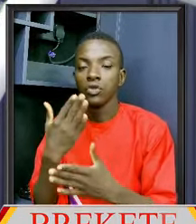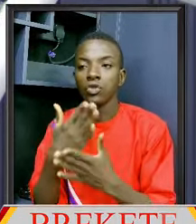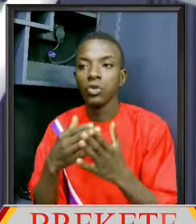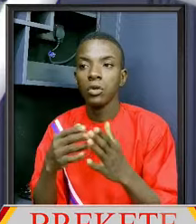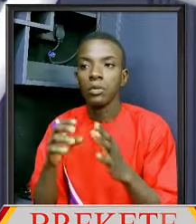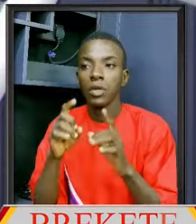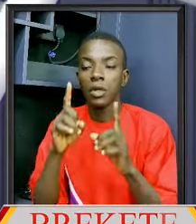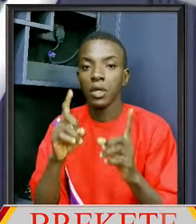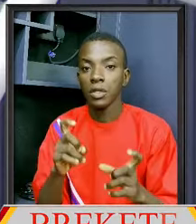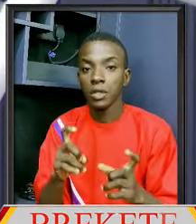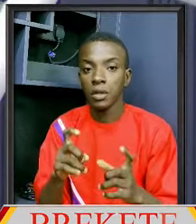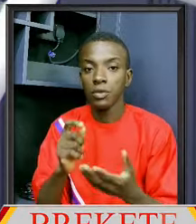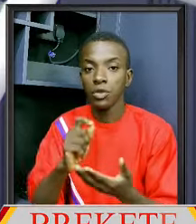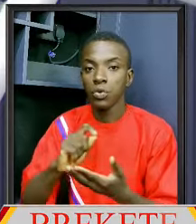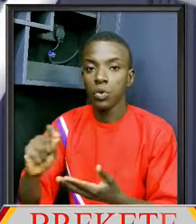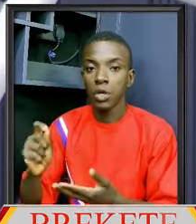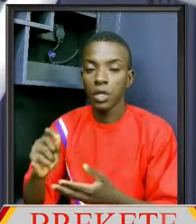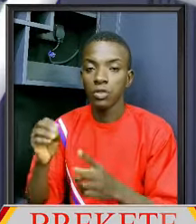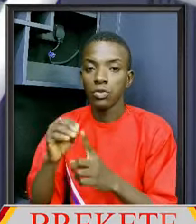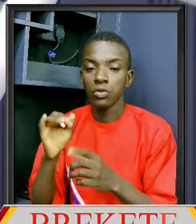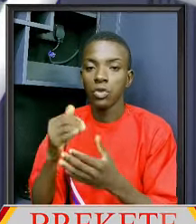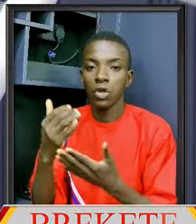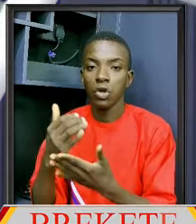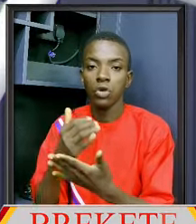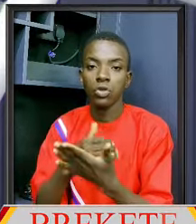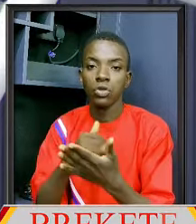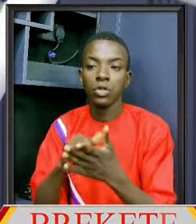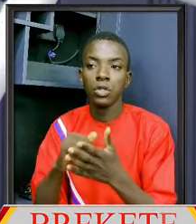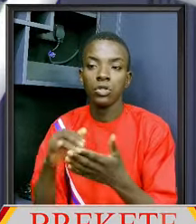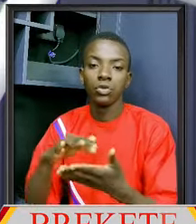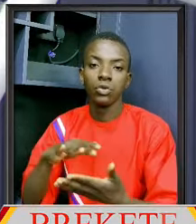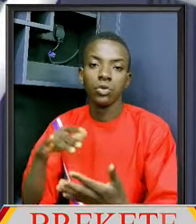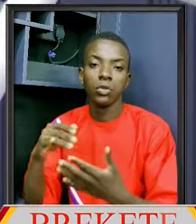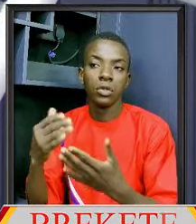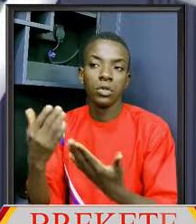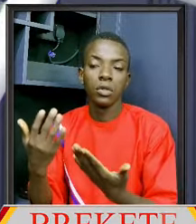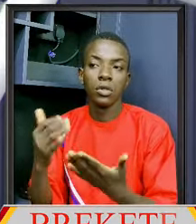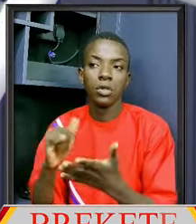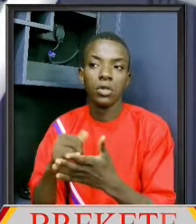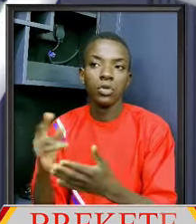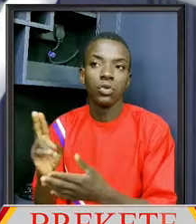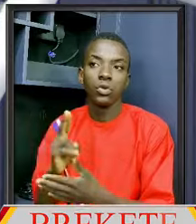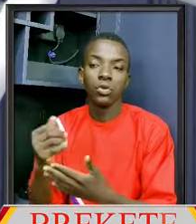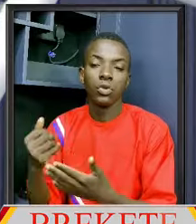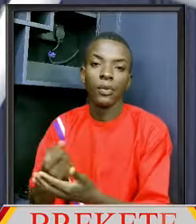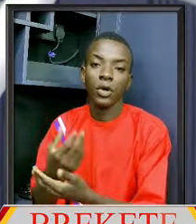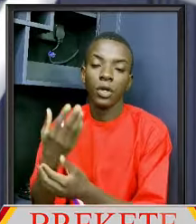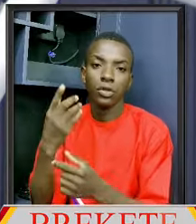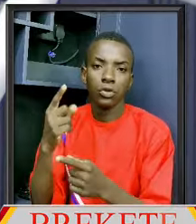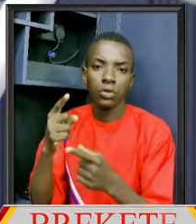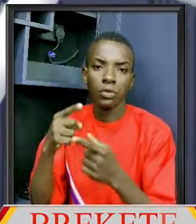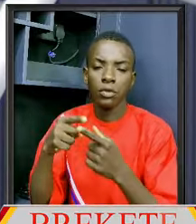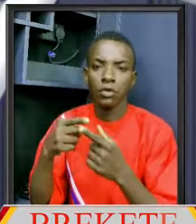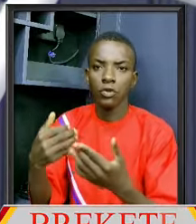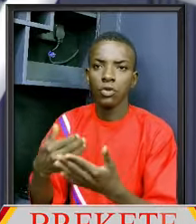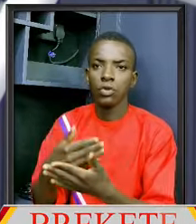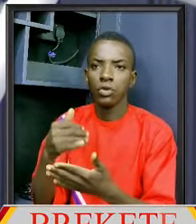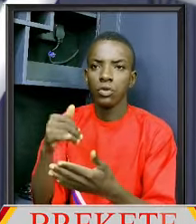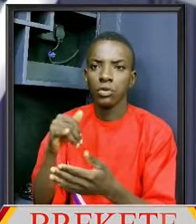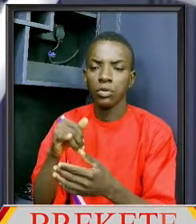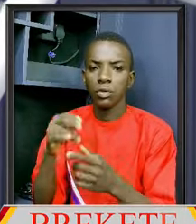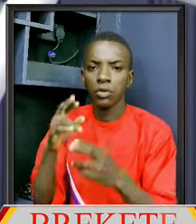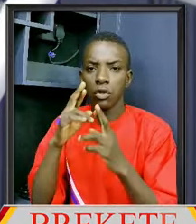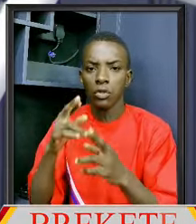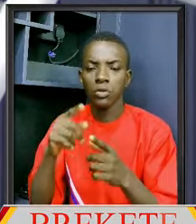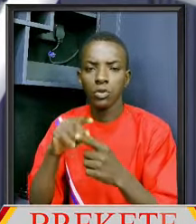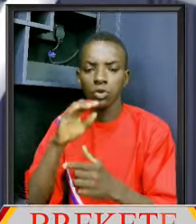some tests where you go write to, you know, courses where you go take, at least you go take course where they go use upgrade you before you renew them. But before they